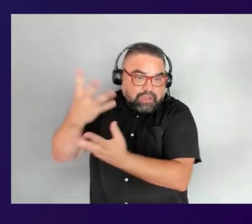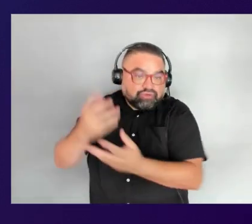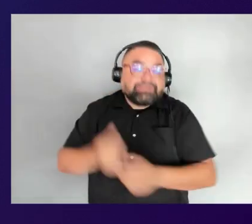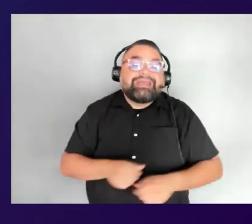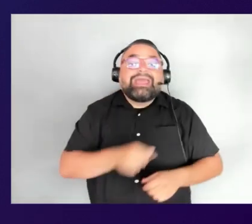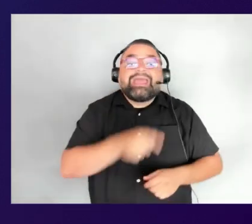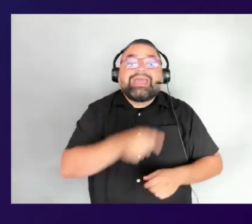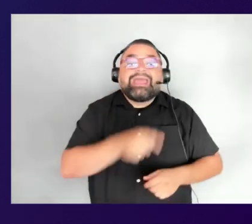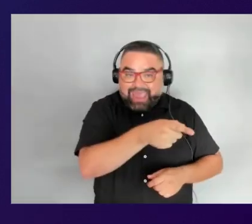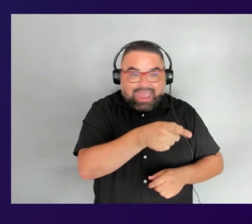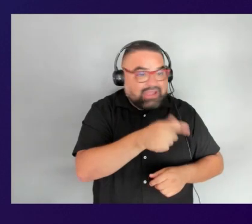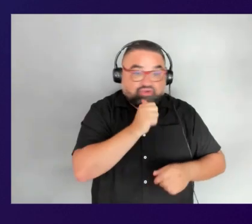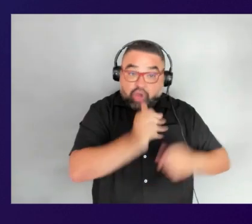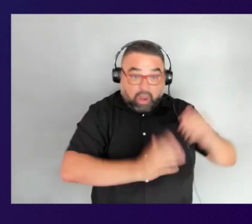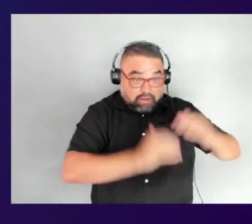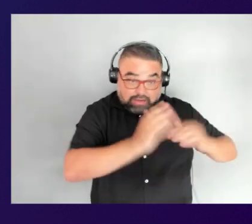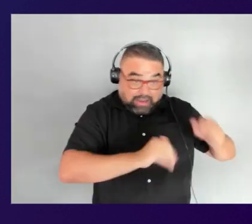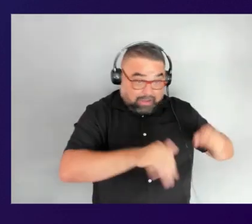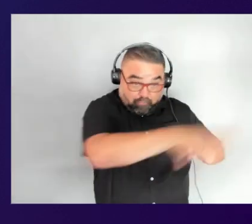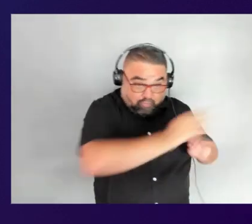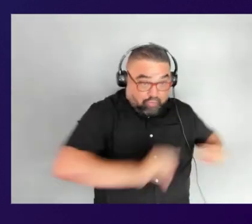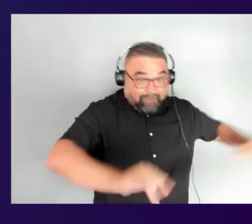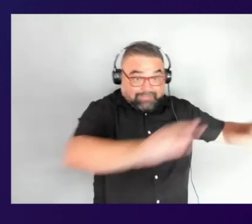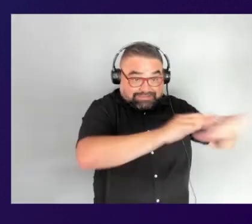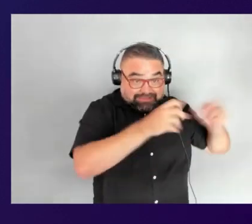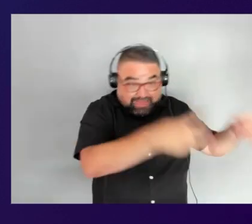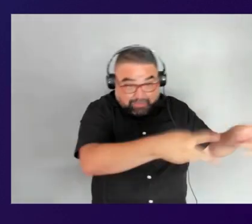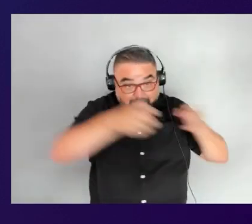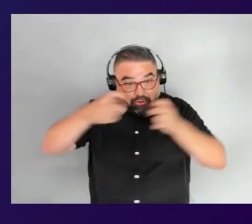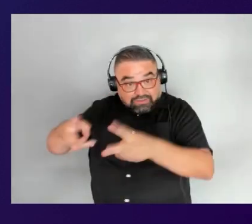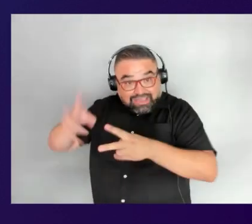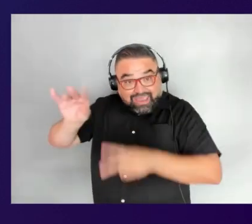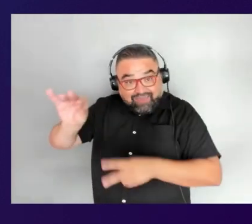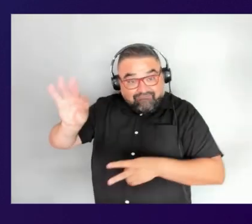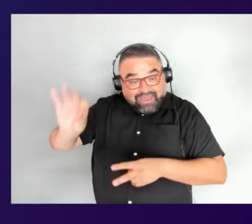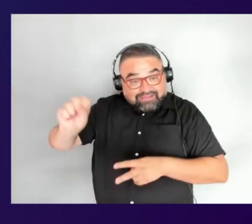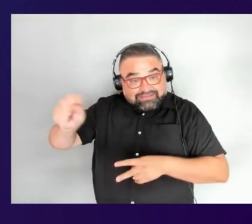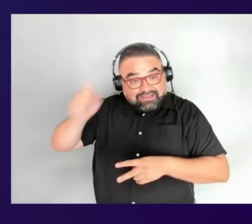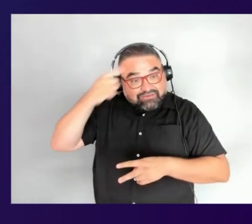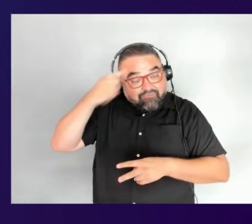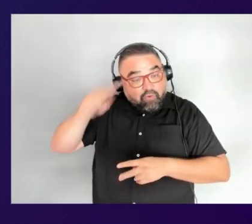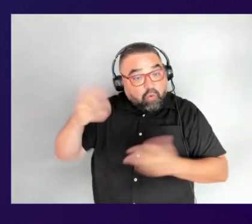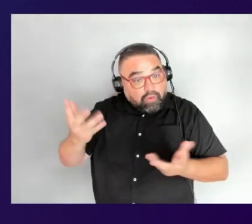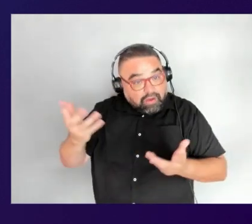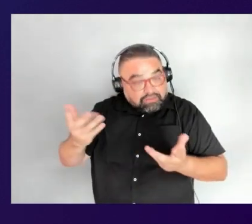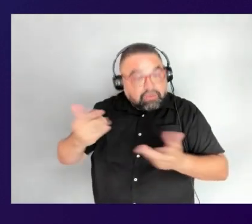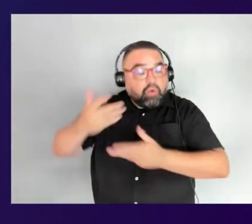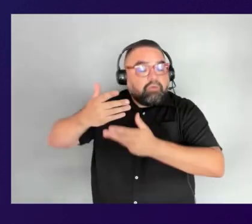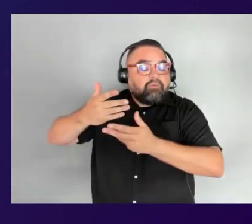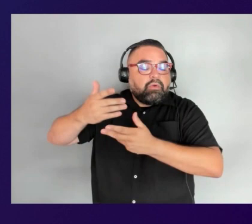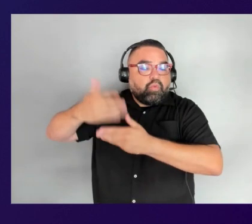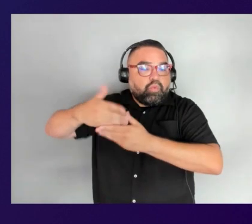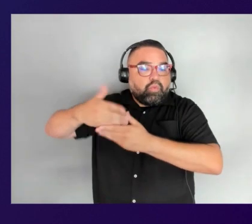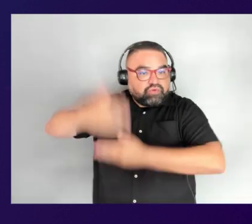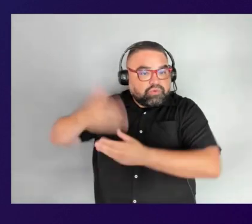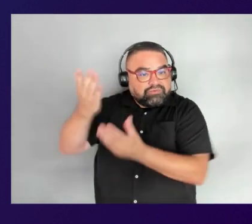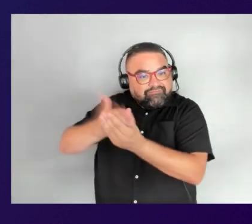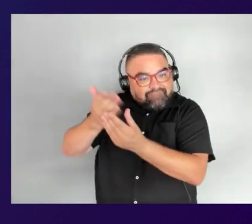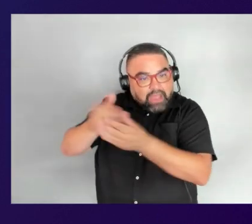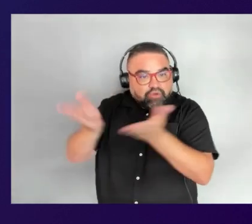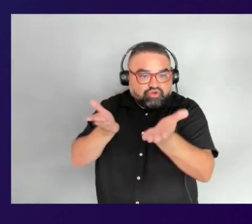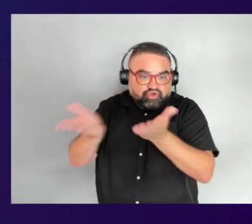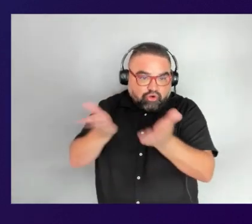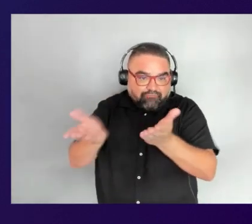on-premises SMB deployment and migrate it to FSx for Windows File Server without the need to re-platform or re-architect, and you keep all the